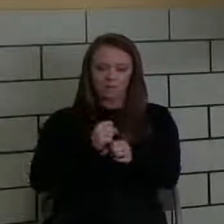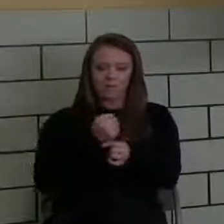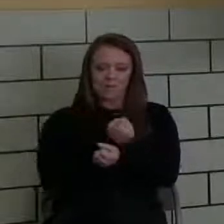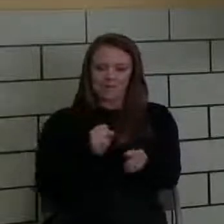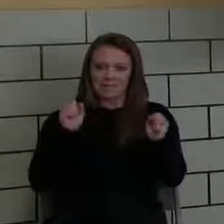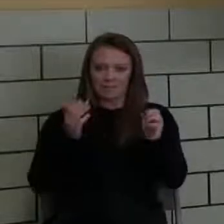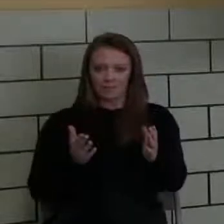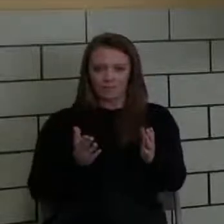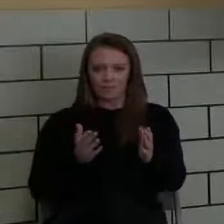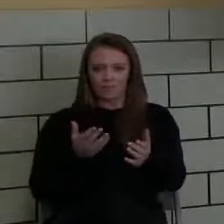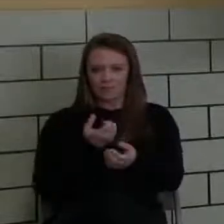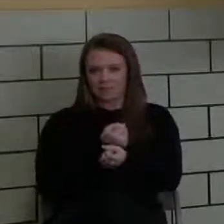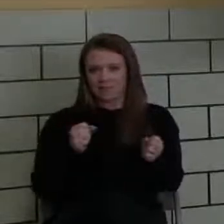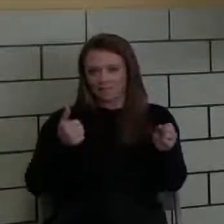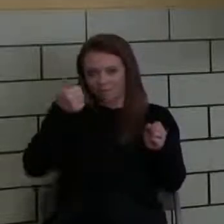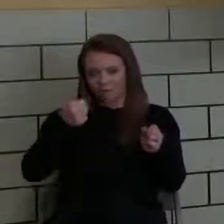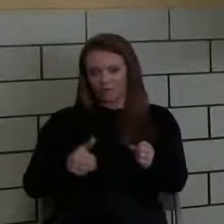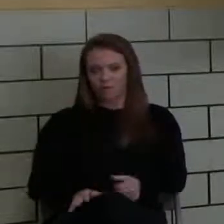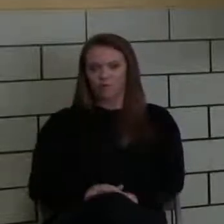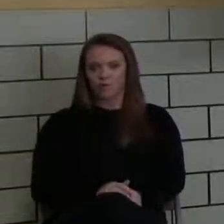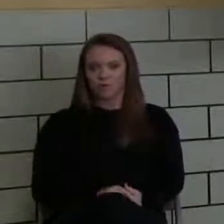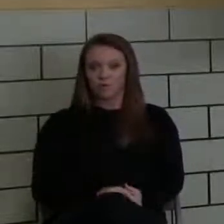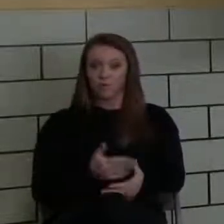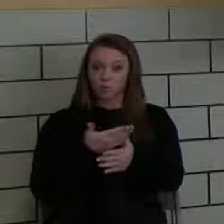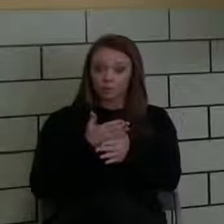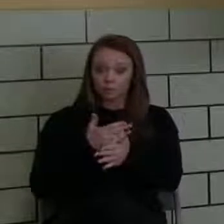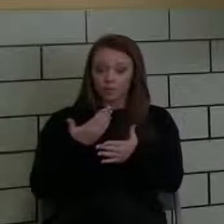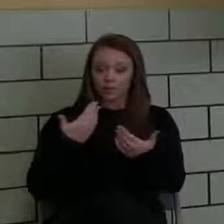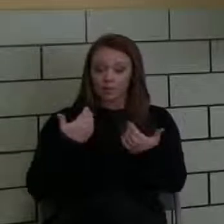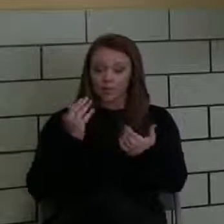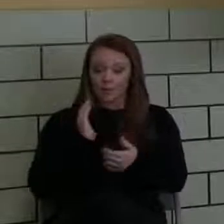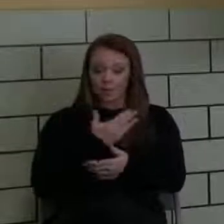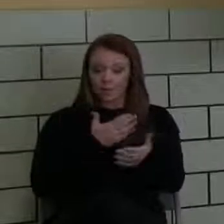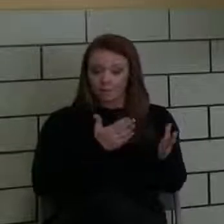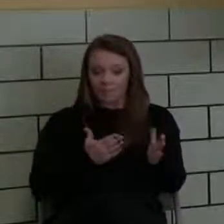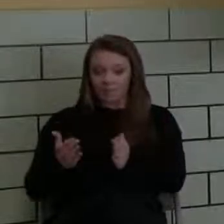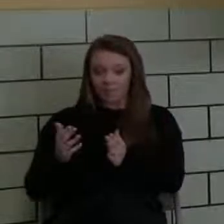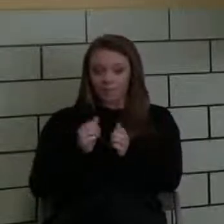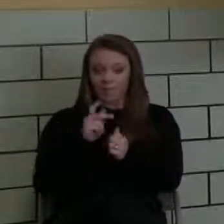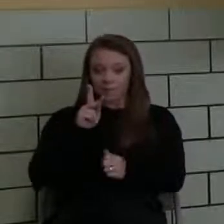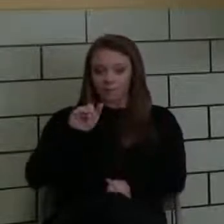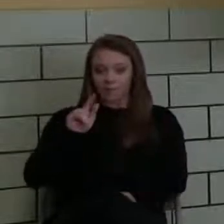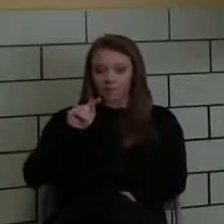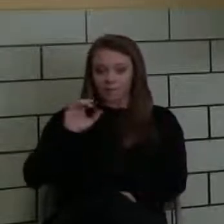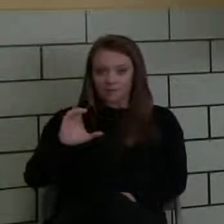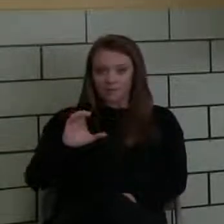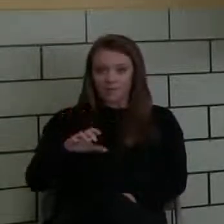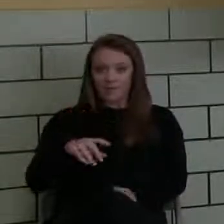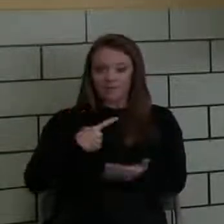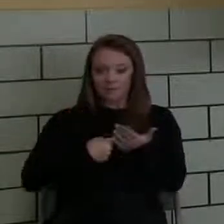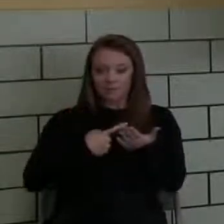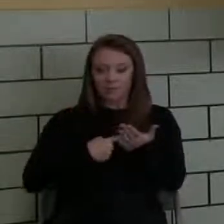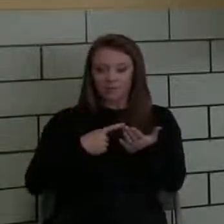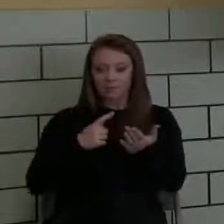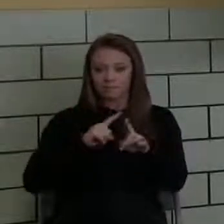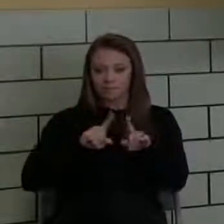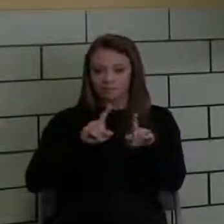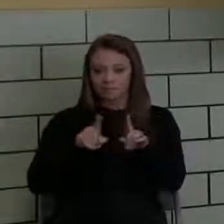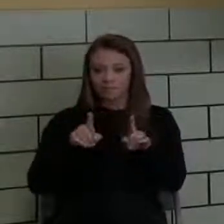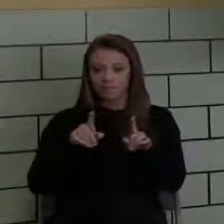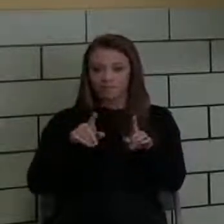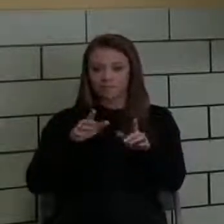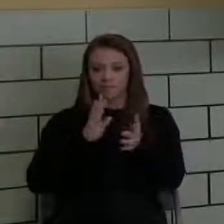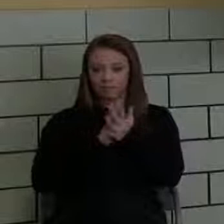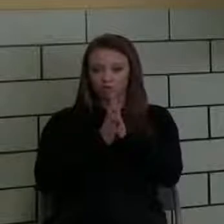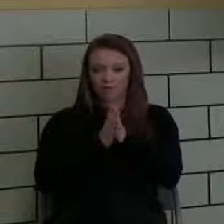movements. So we shared with them this plans and other plans that we had. We walked through different traffic counts and to make